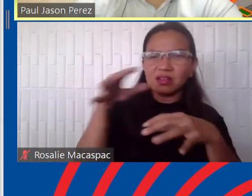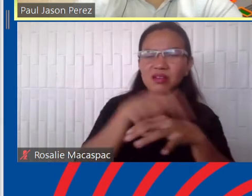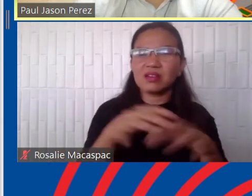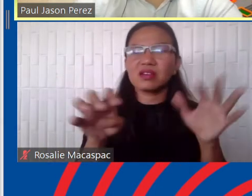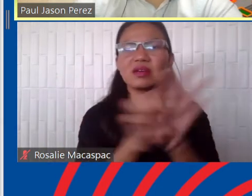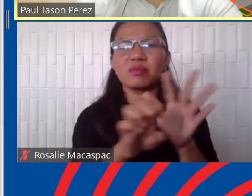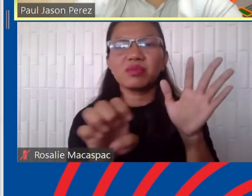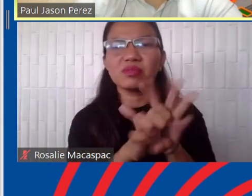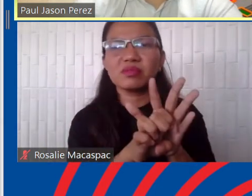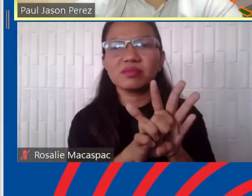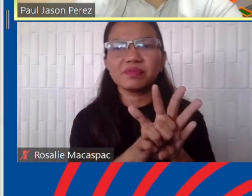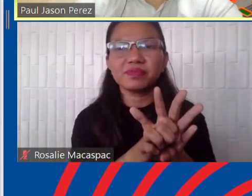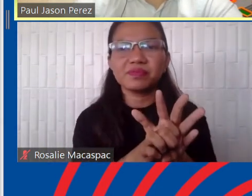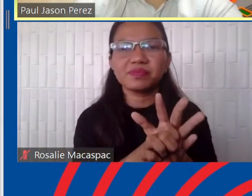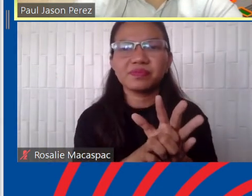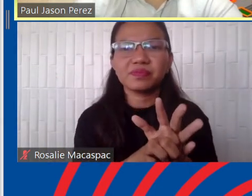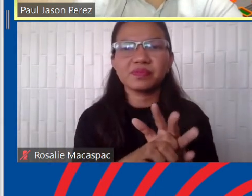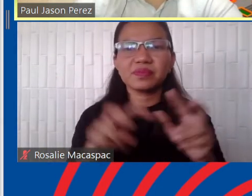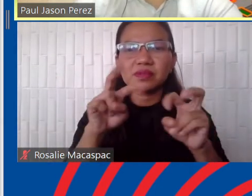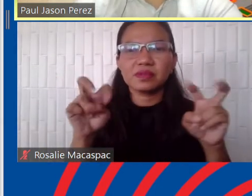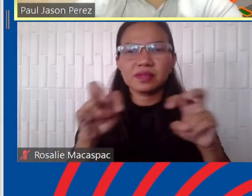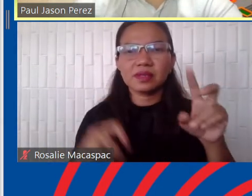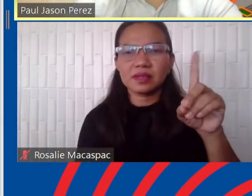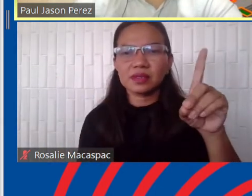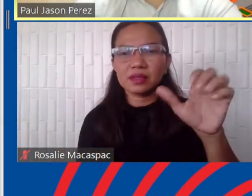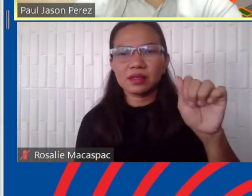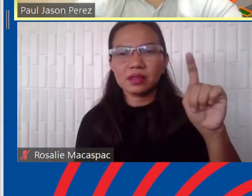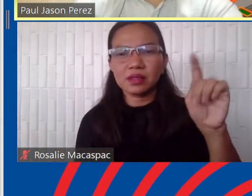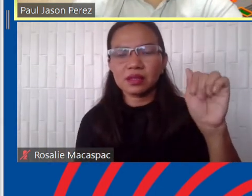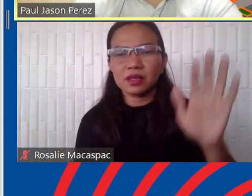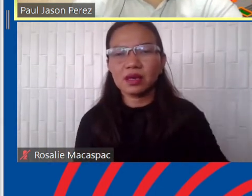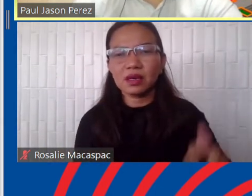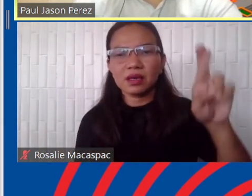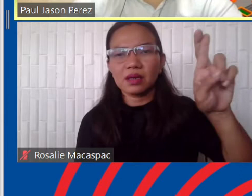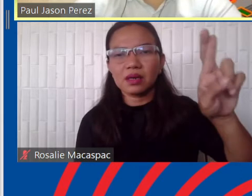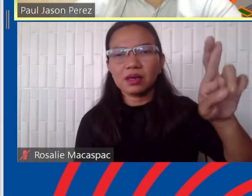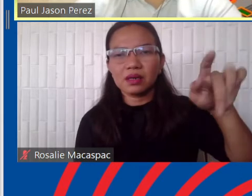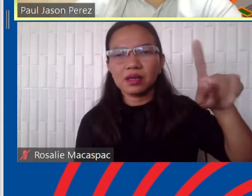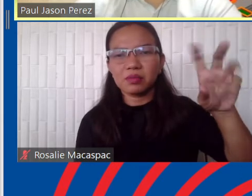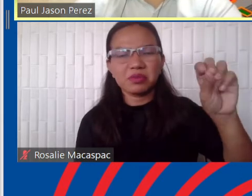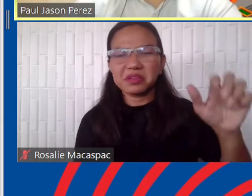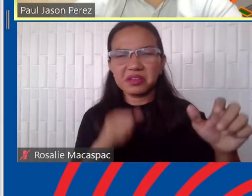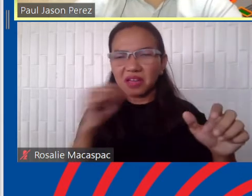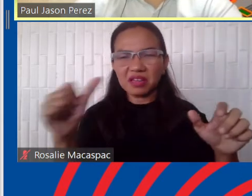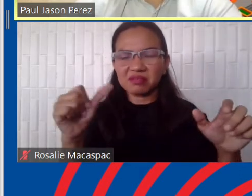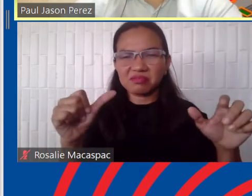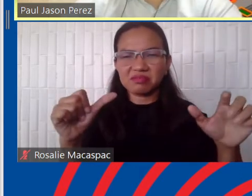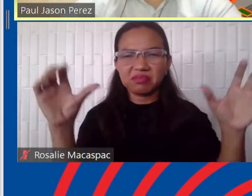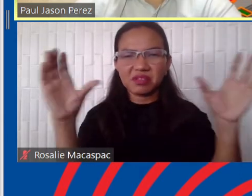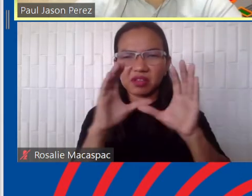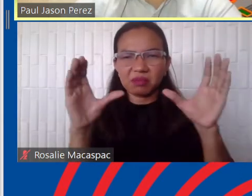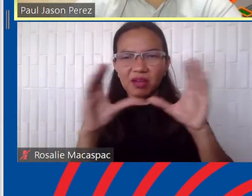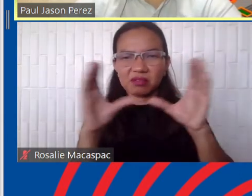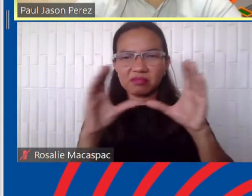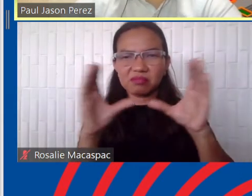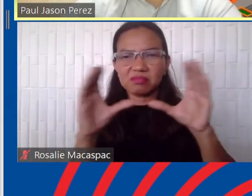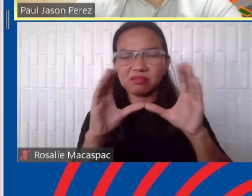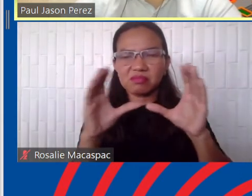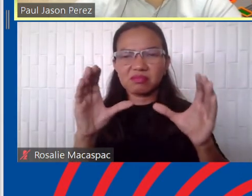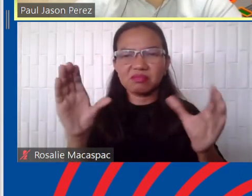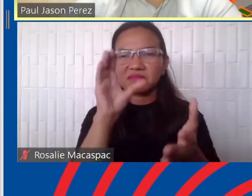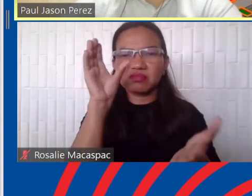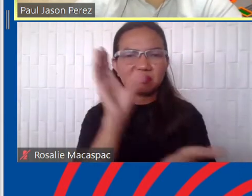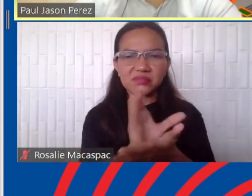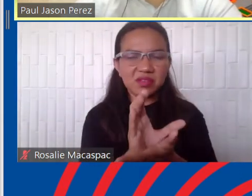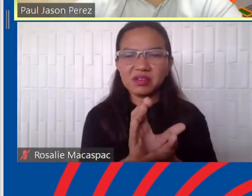here, this research data repository is neither certified nor supports a repository